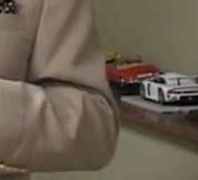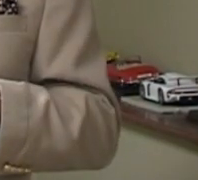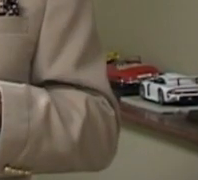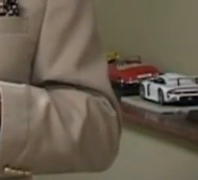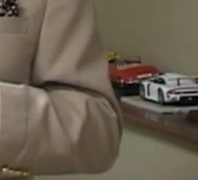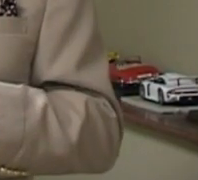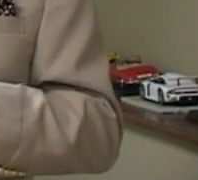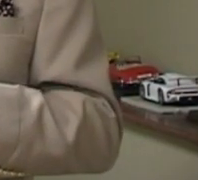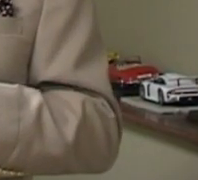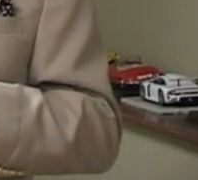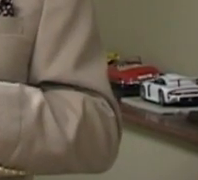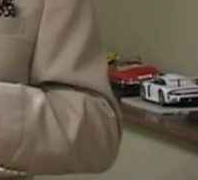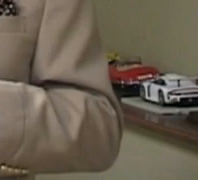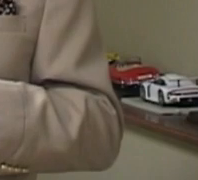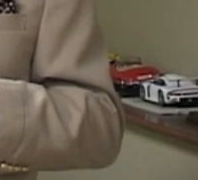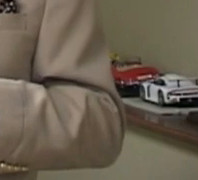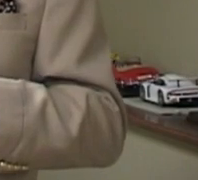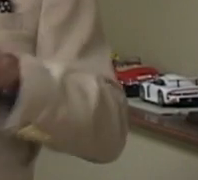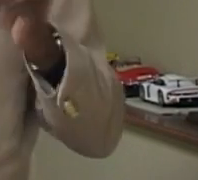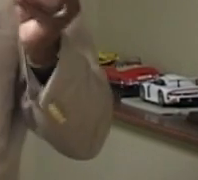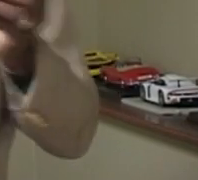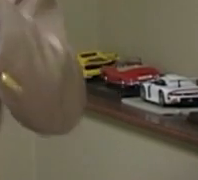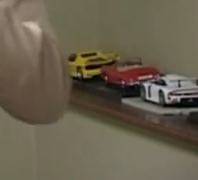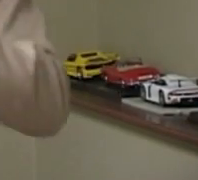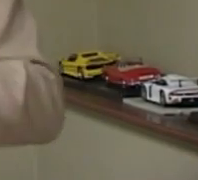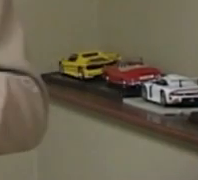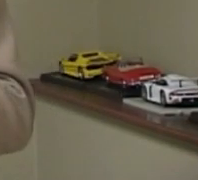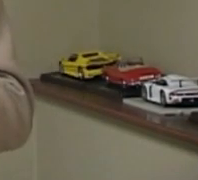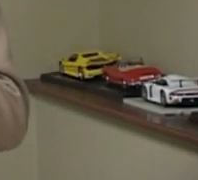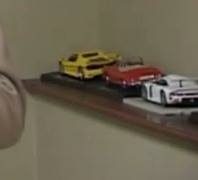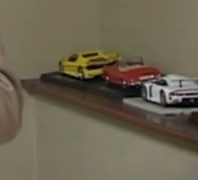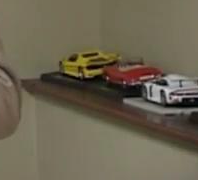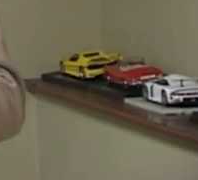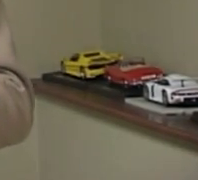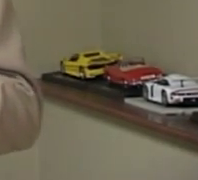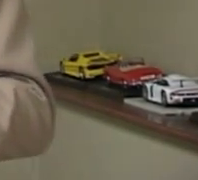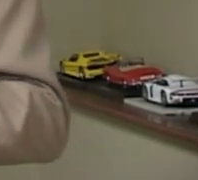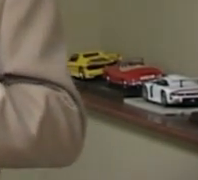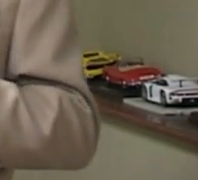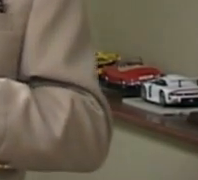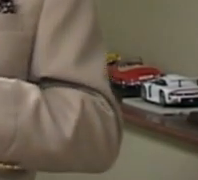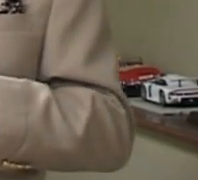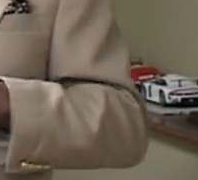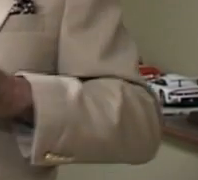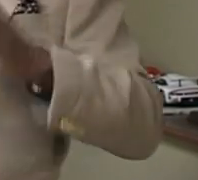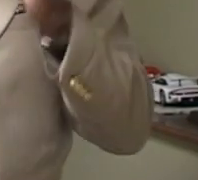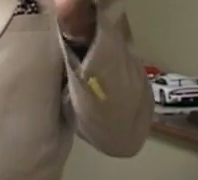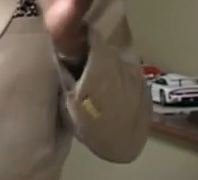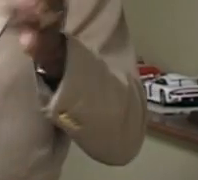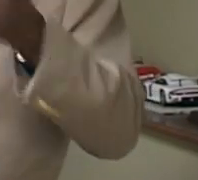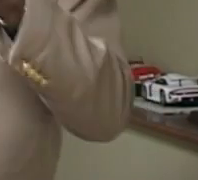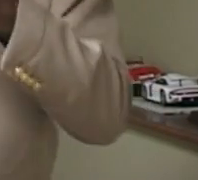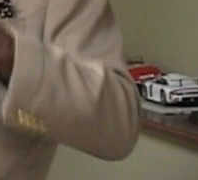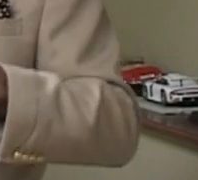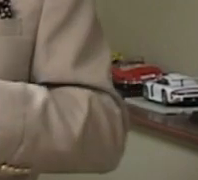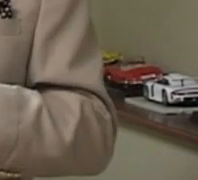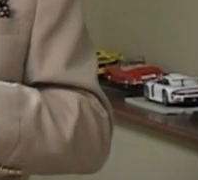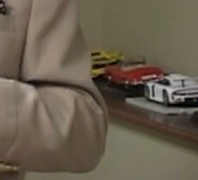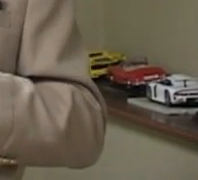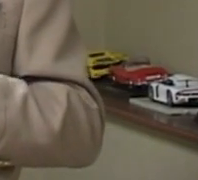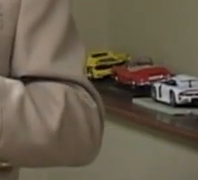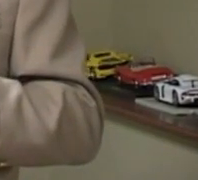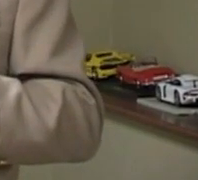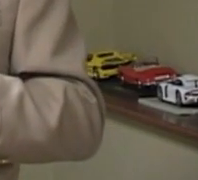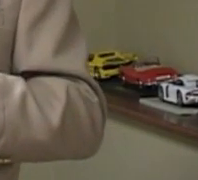going to face a challenge because man that is born of a woman is but a few days, and all of those days you're going to be full